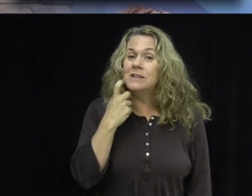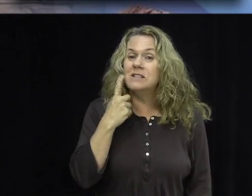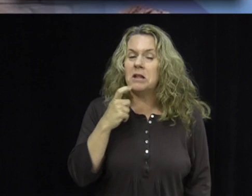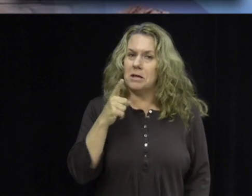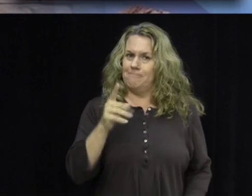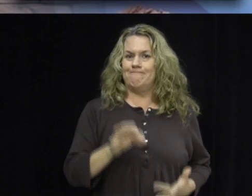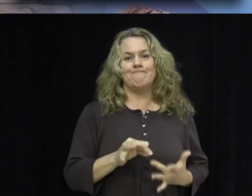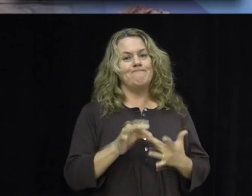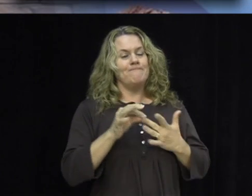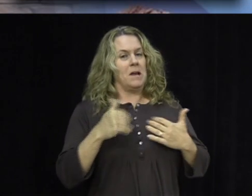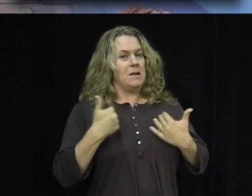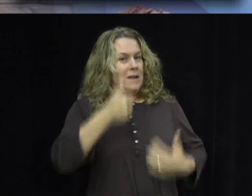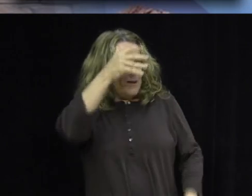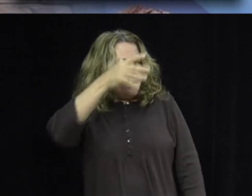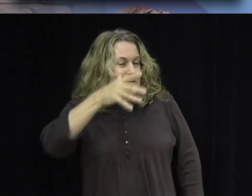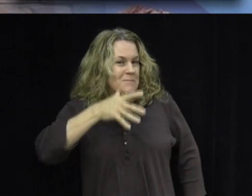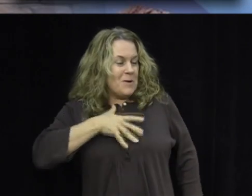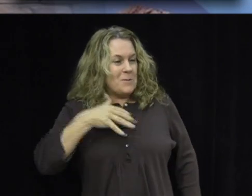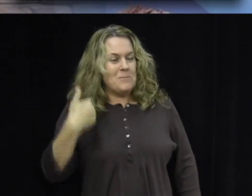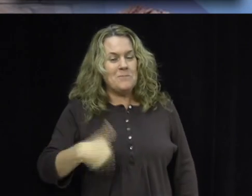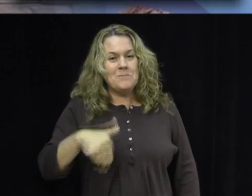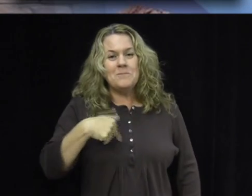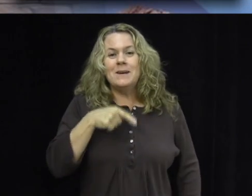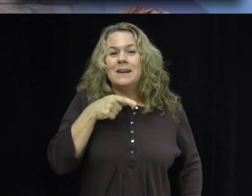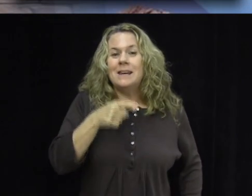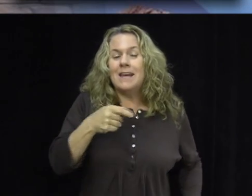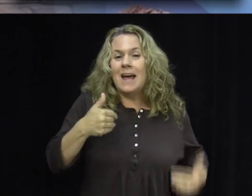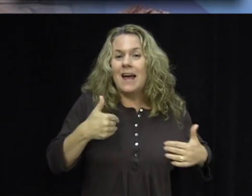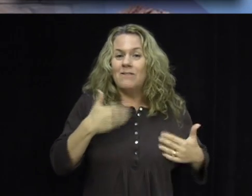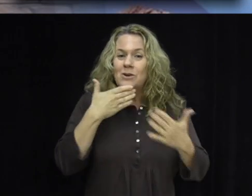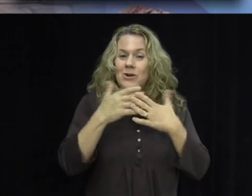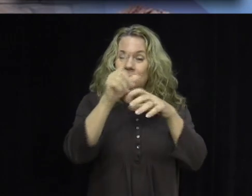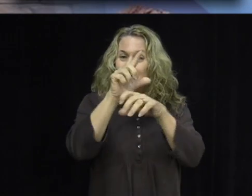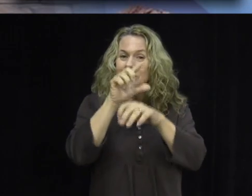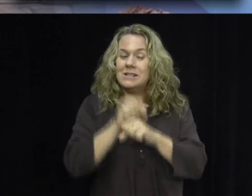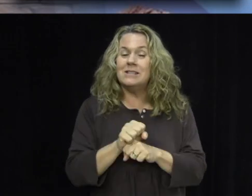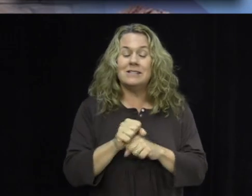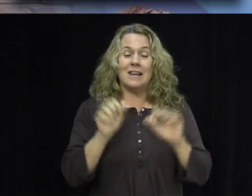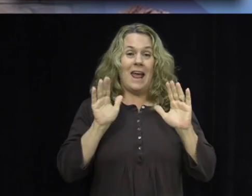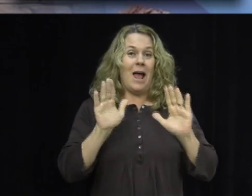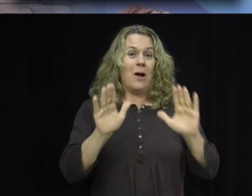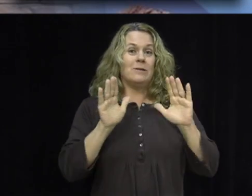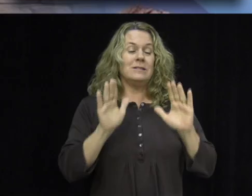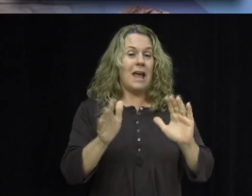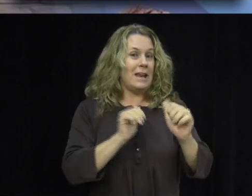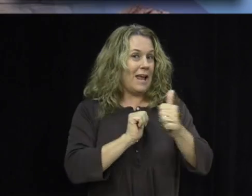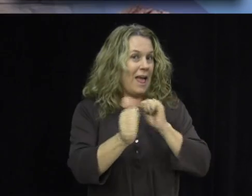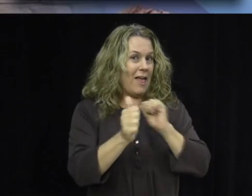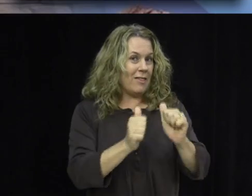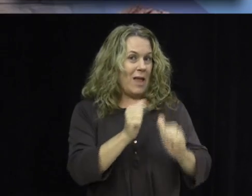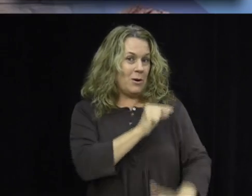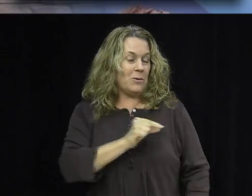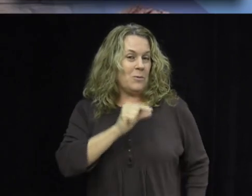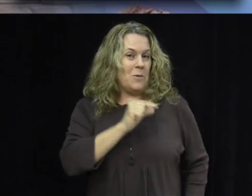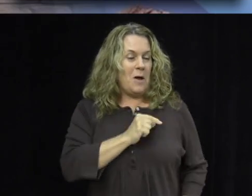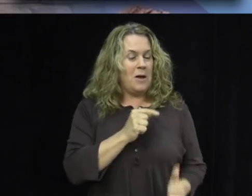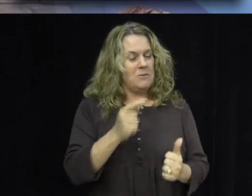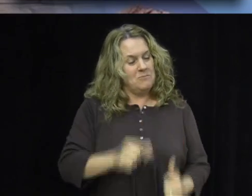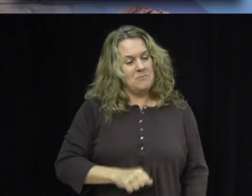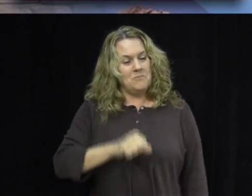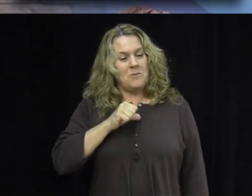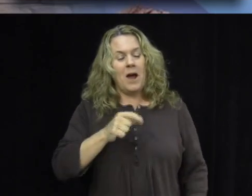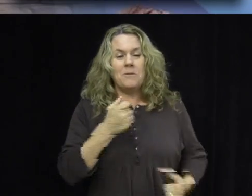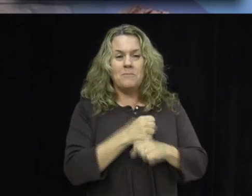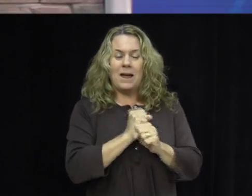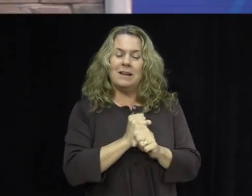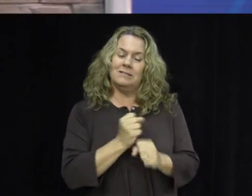Keone is an exceptional young man who continues the Warhawk tradition of representing the outstanding personal and athletic qualities that make Madison a great